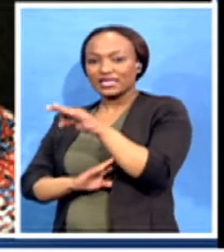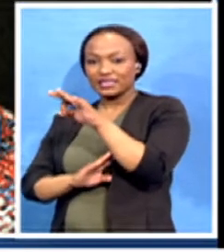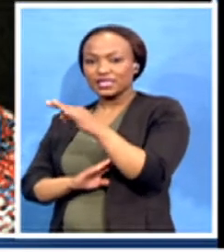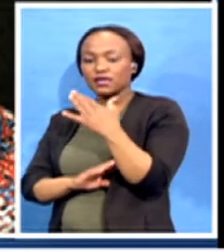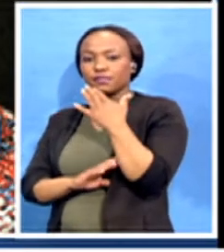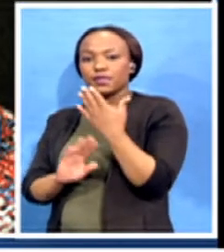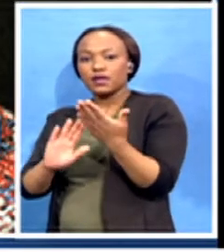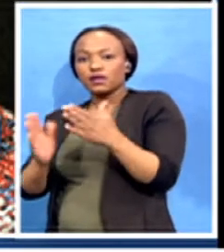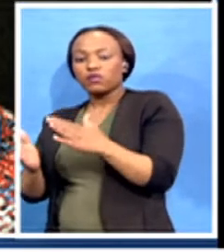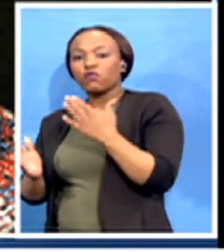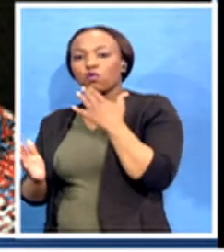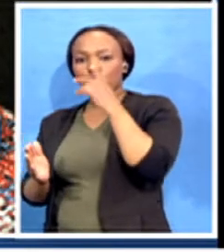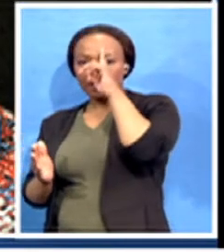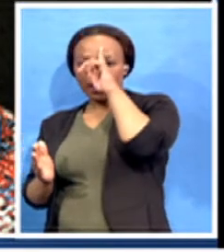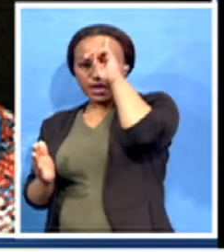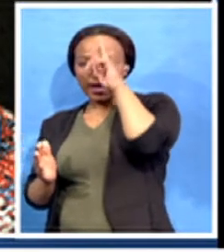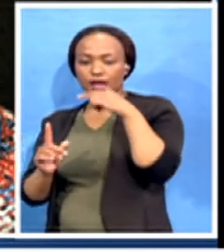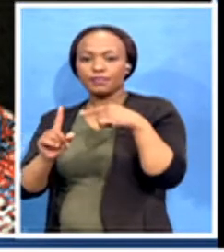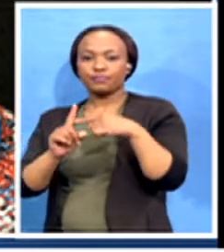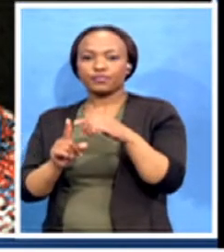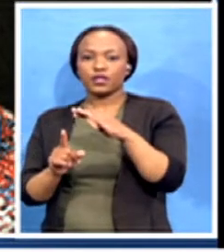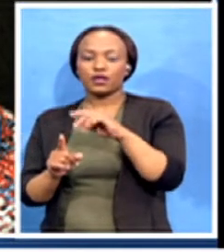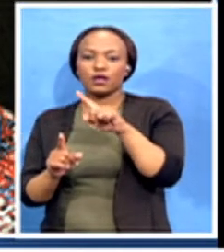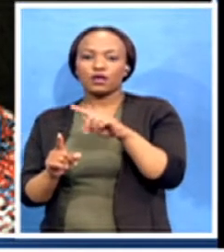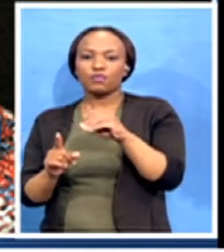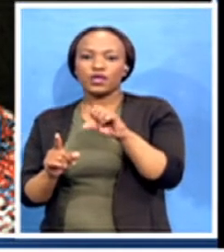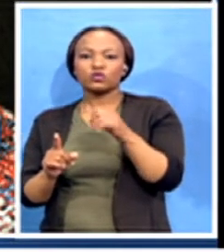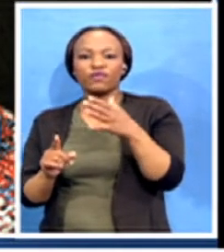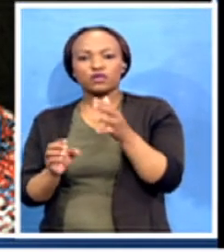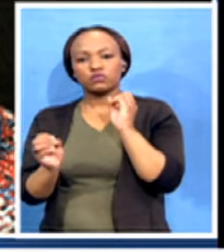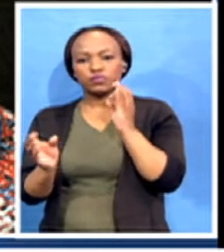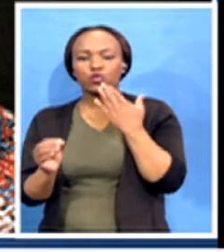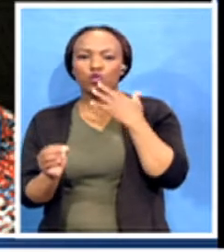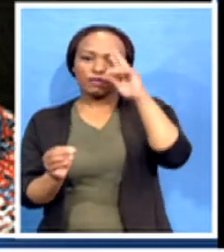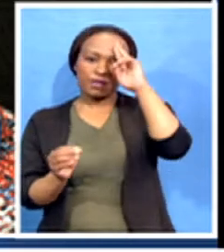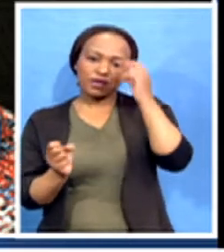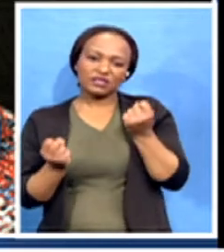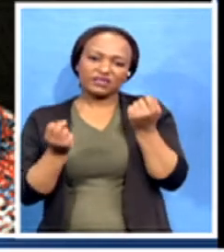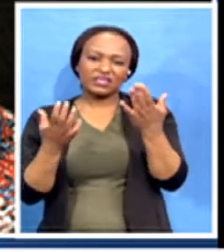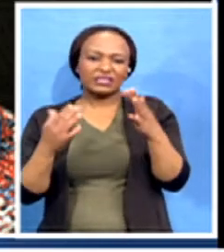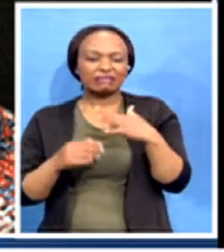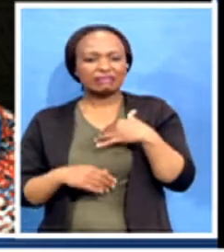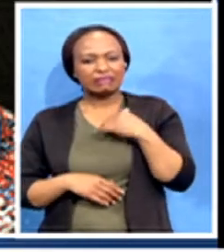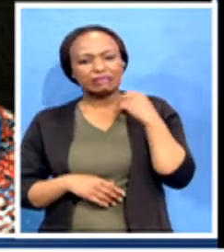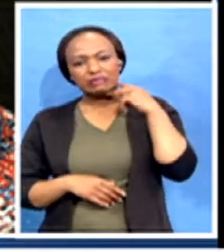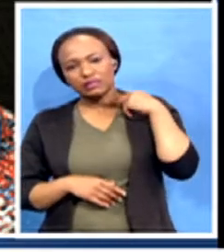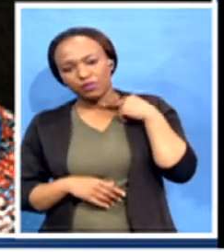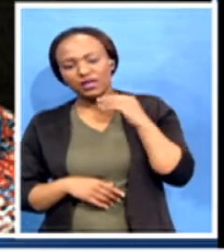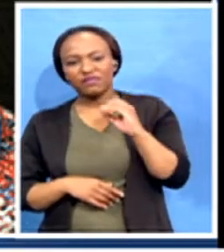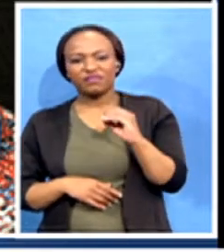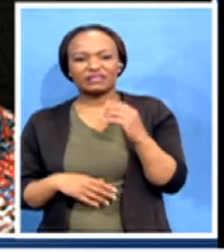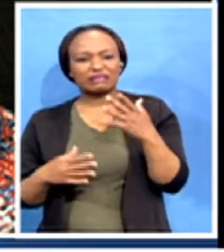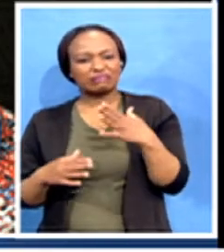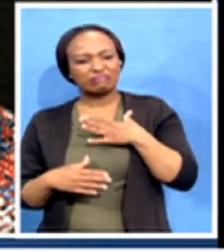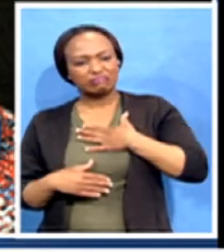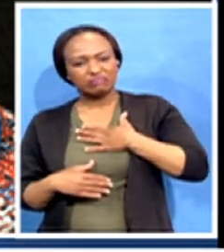of Mr. Nelson Mandela, where Mr. George Bizos spoke at that memorial service, and he expressed his disappointment and